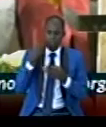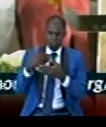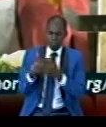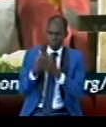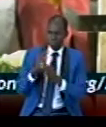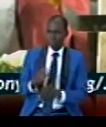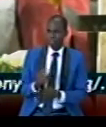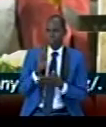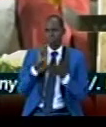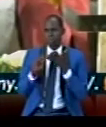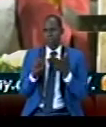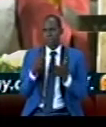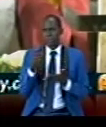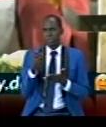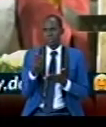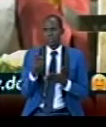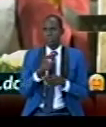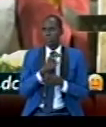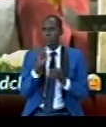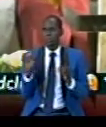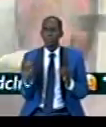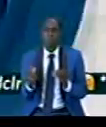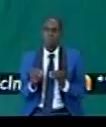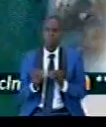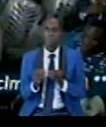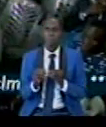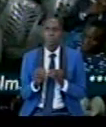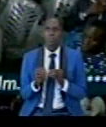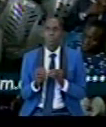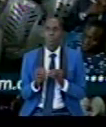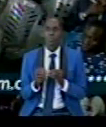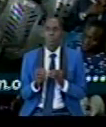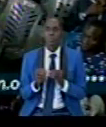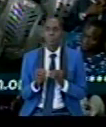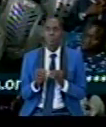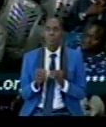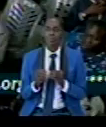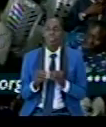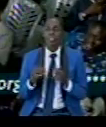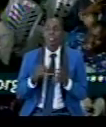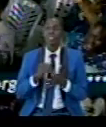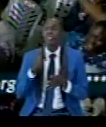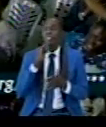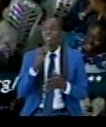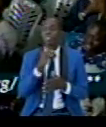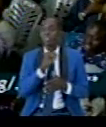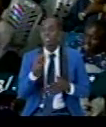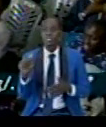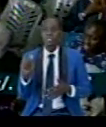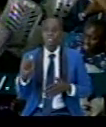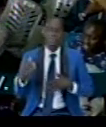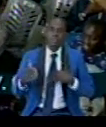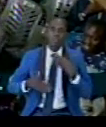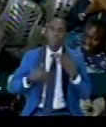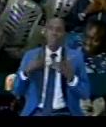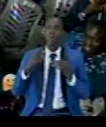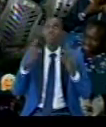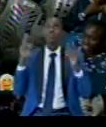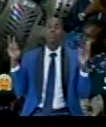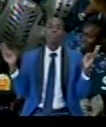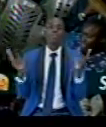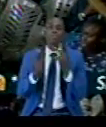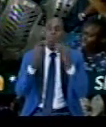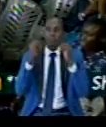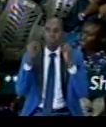you no longer come out to sit with us to talk. It is a joy of triumphant power. We return to